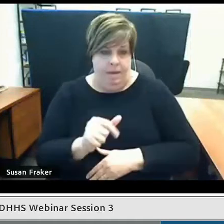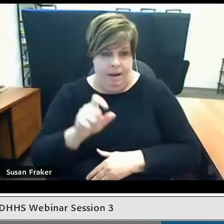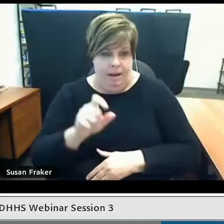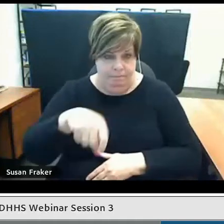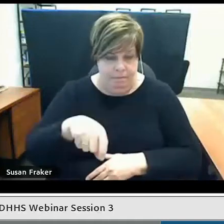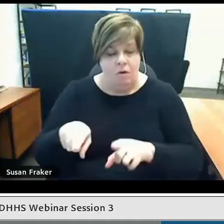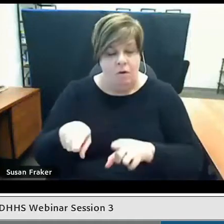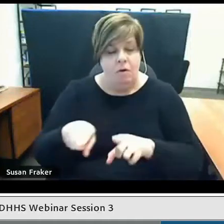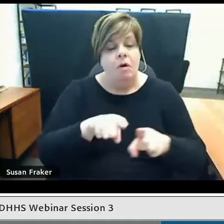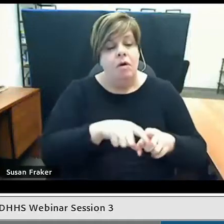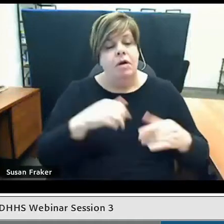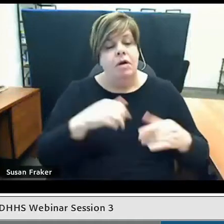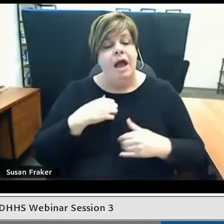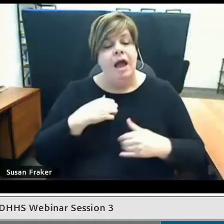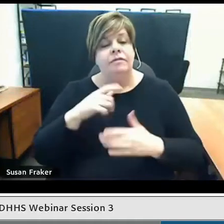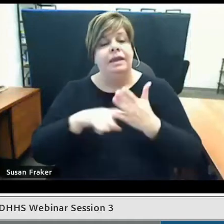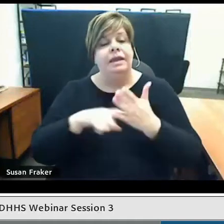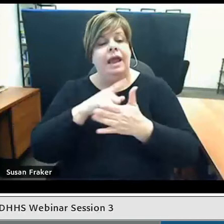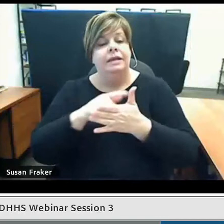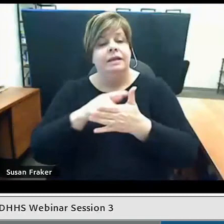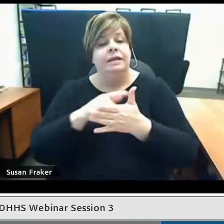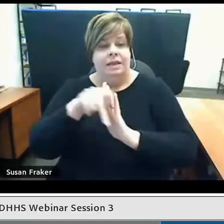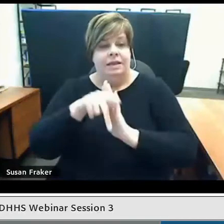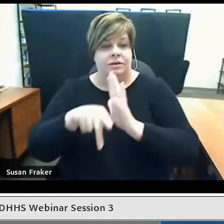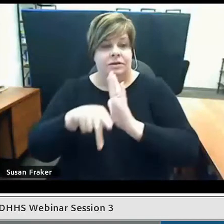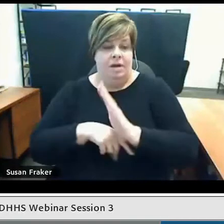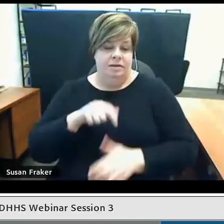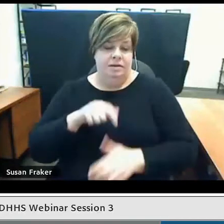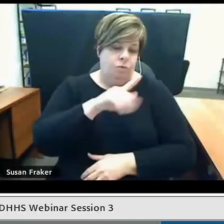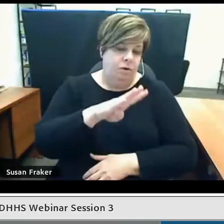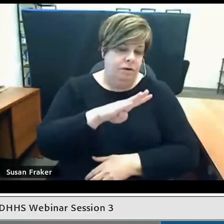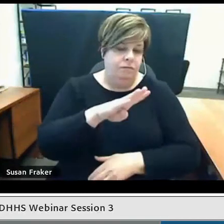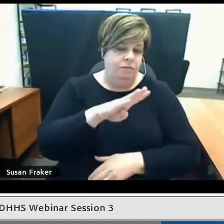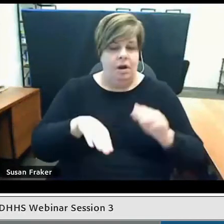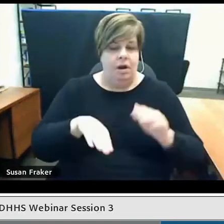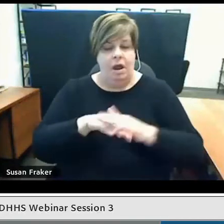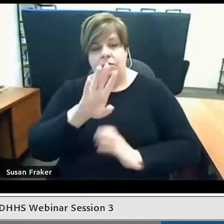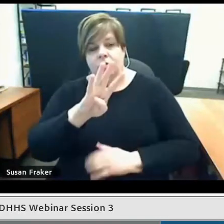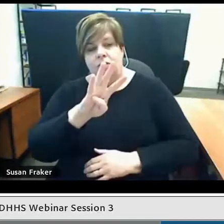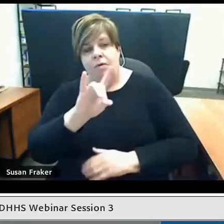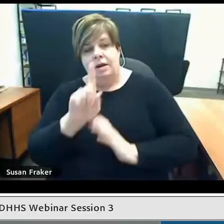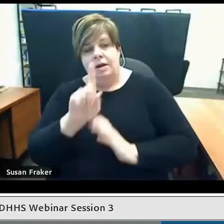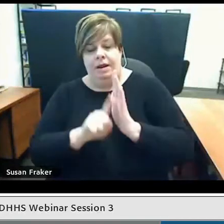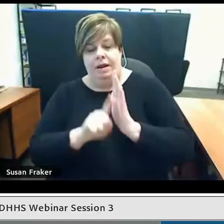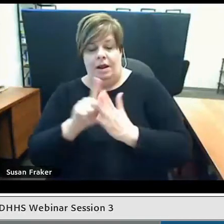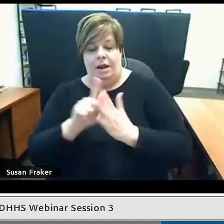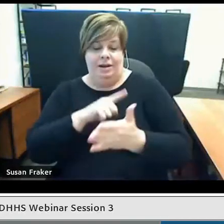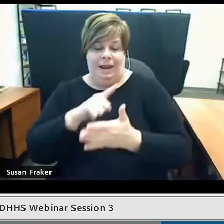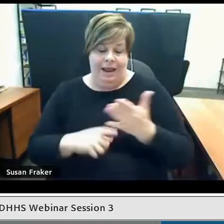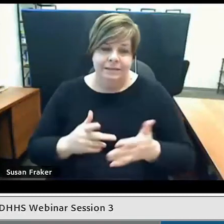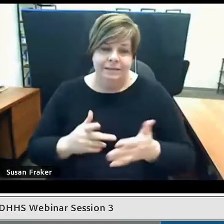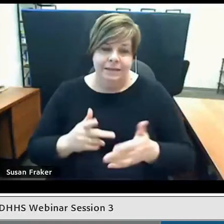a 24 to 48-hour cancellation, and that becomes the rub for many people, but that's part of doing